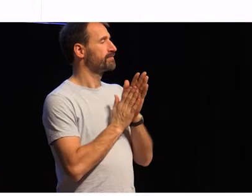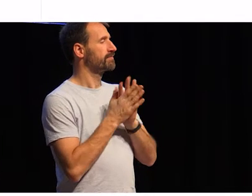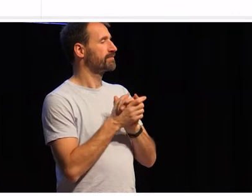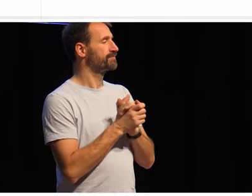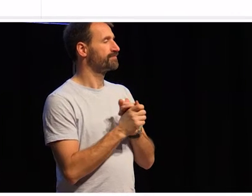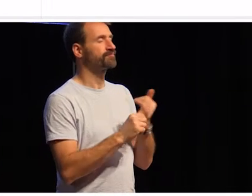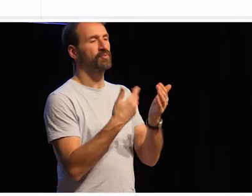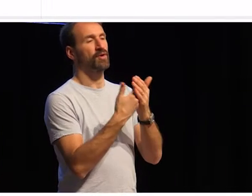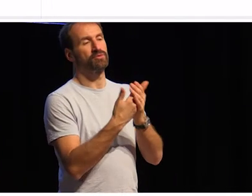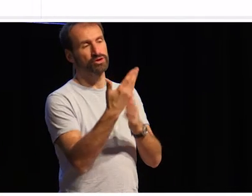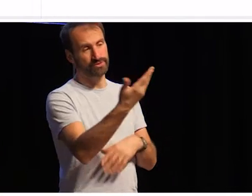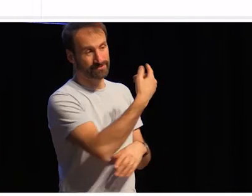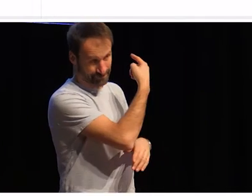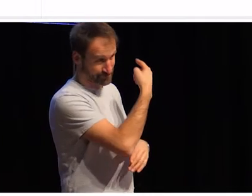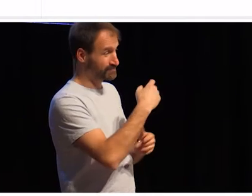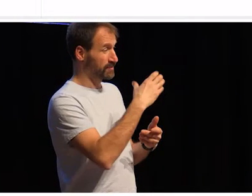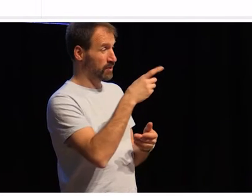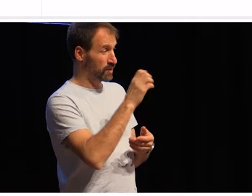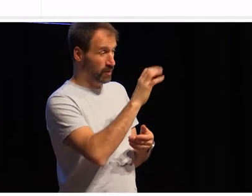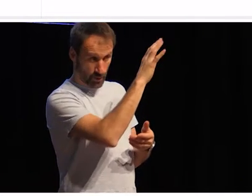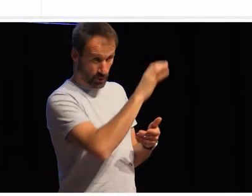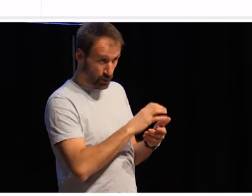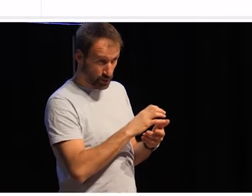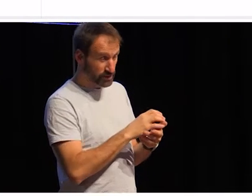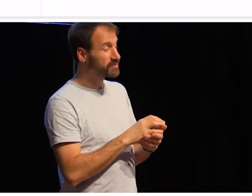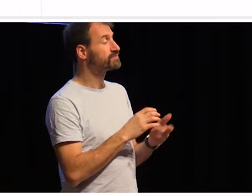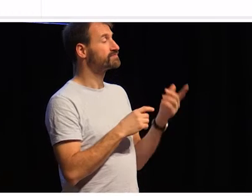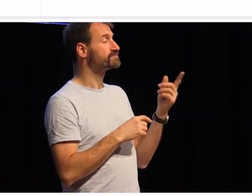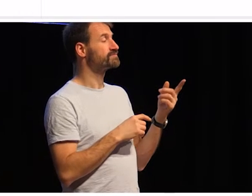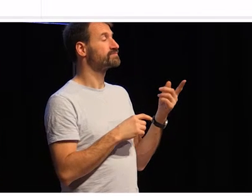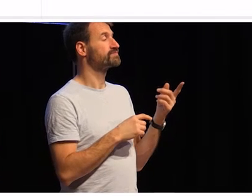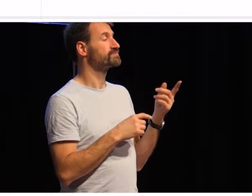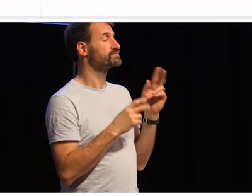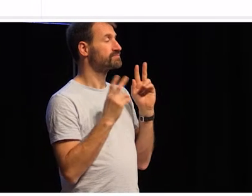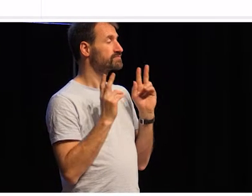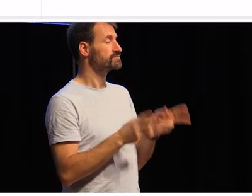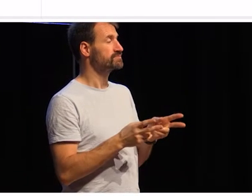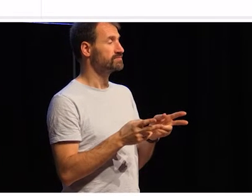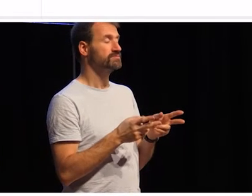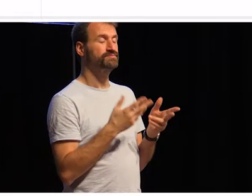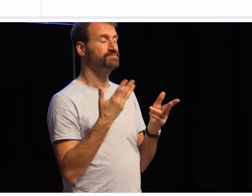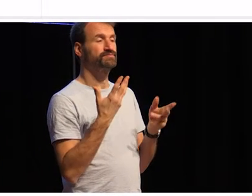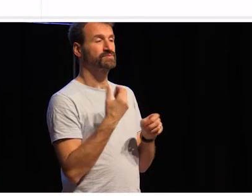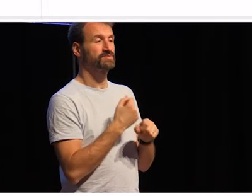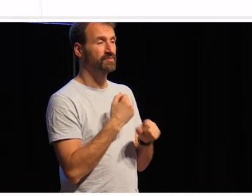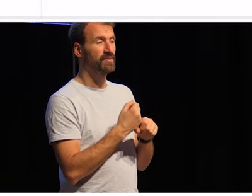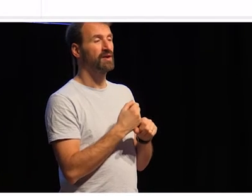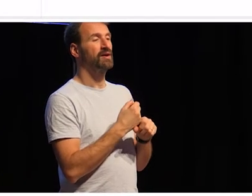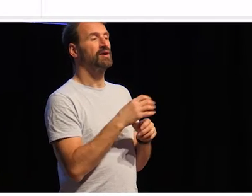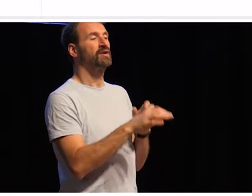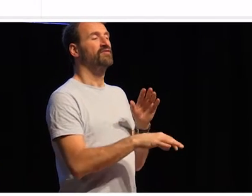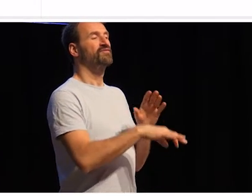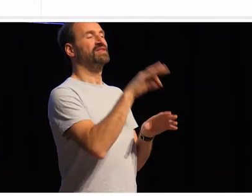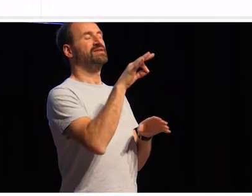So for example, this code here will basically find the temperature